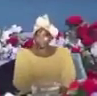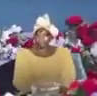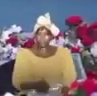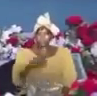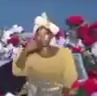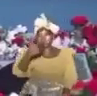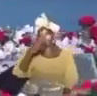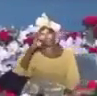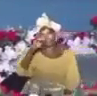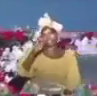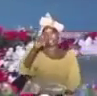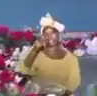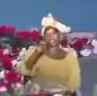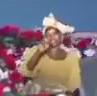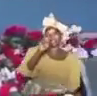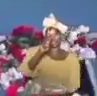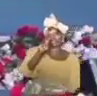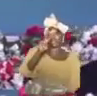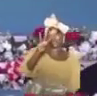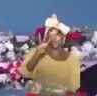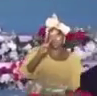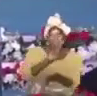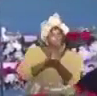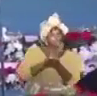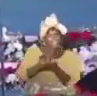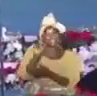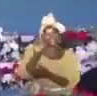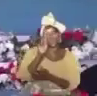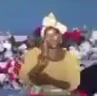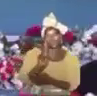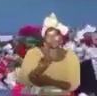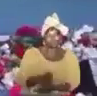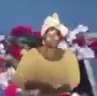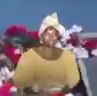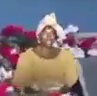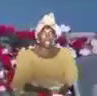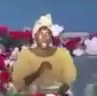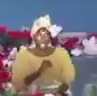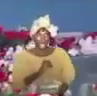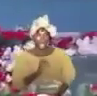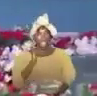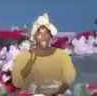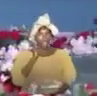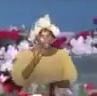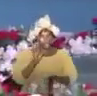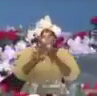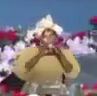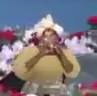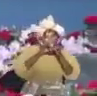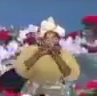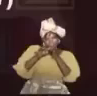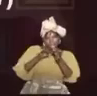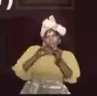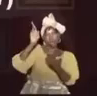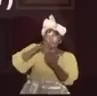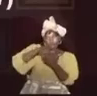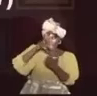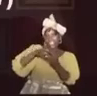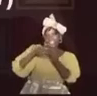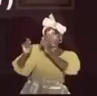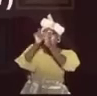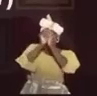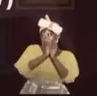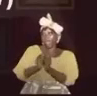Genesis 24 and verse 1. Let me request, when it is projected, that we shout that scripture together in